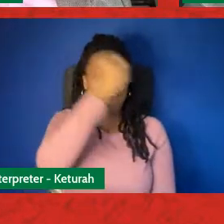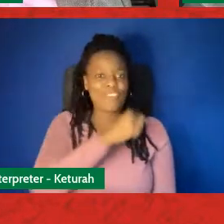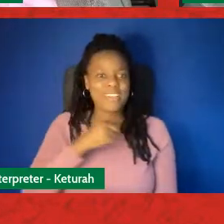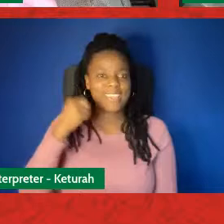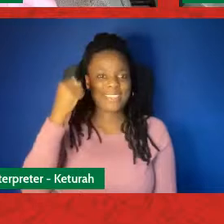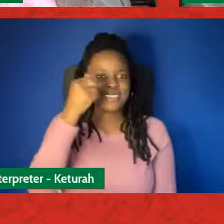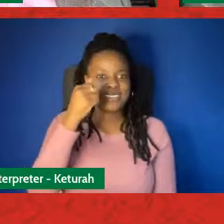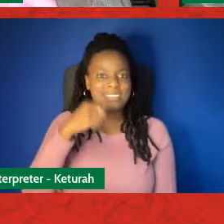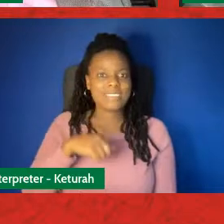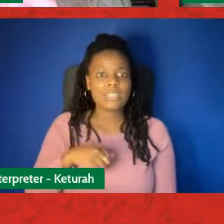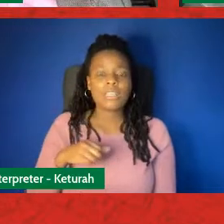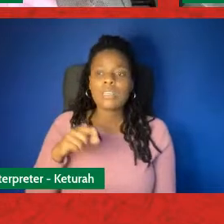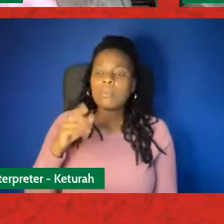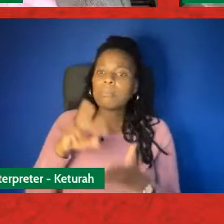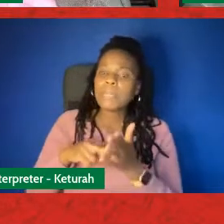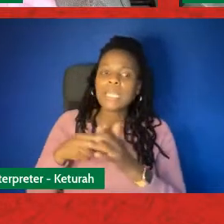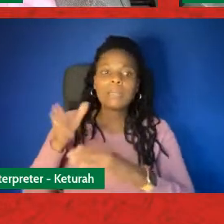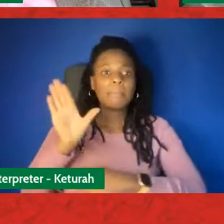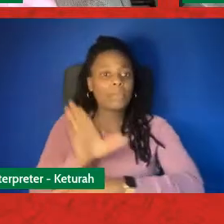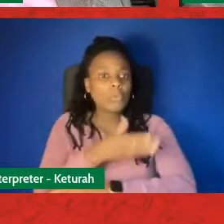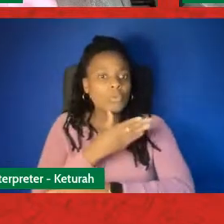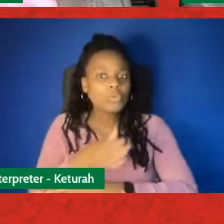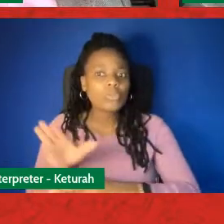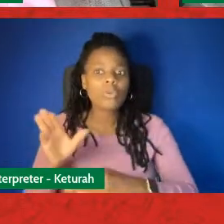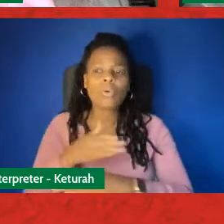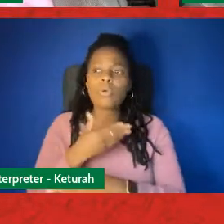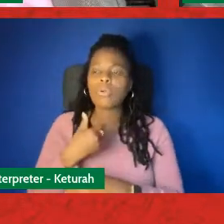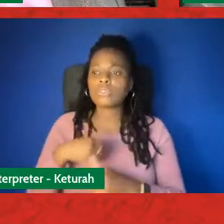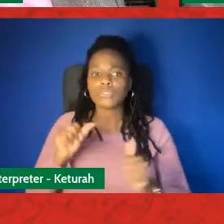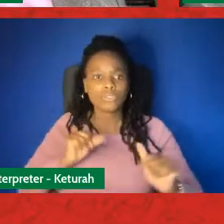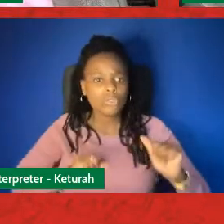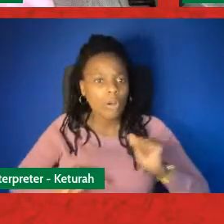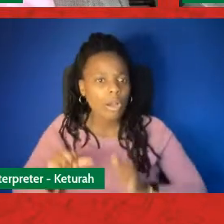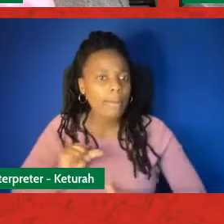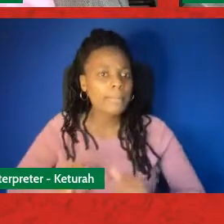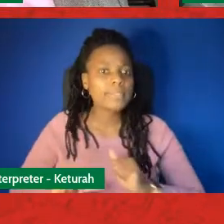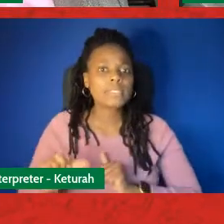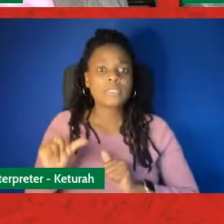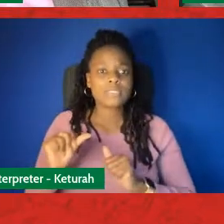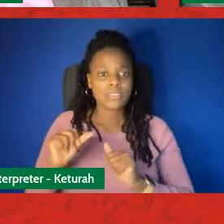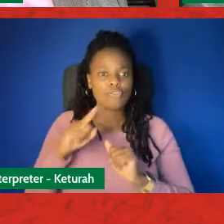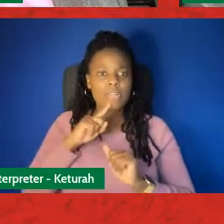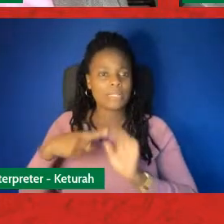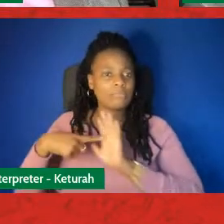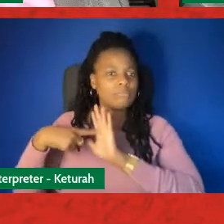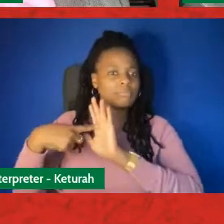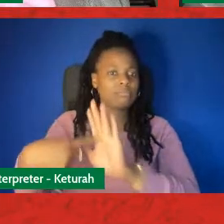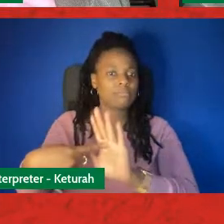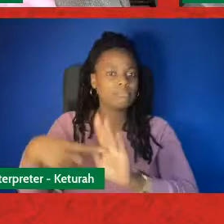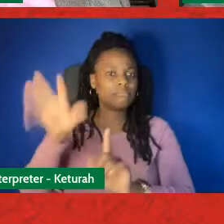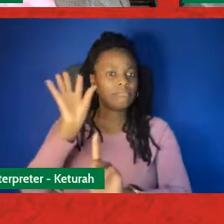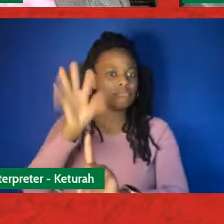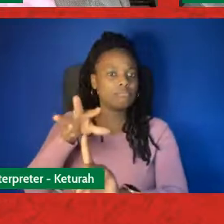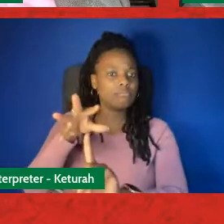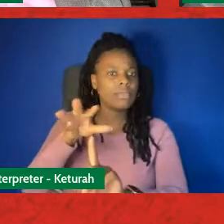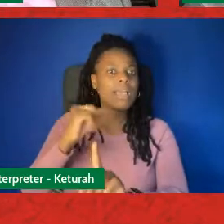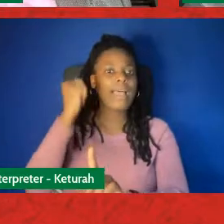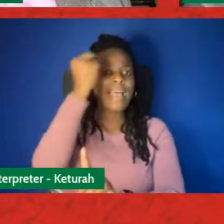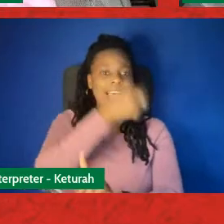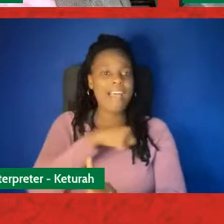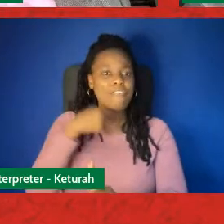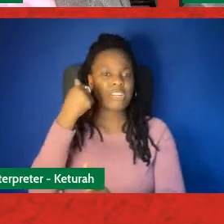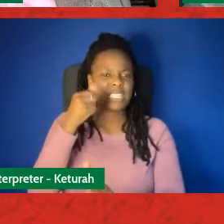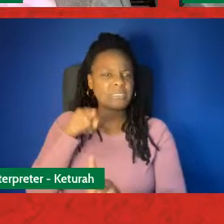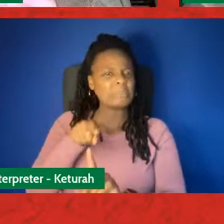of various musicals and pantomimes and melodramas featuring Africans. All right. And he was slow to get involved with